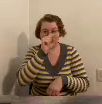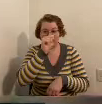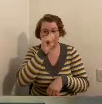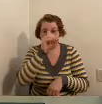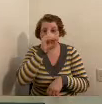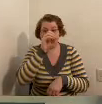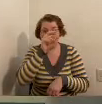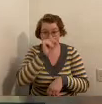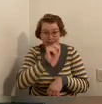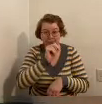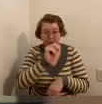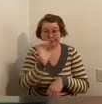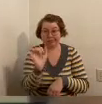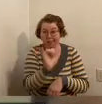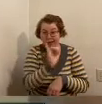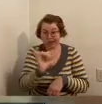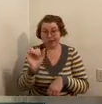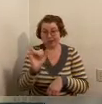mastodon